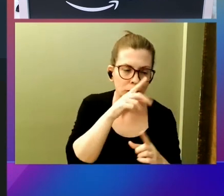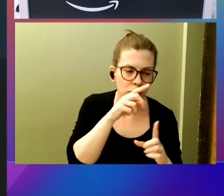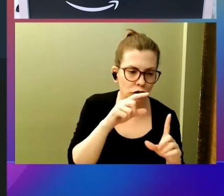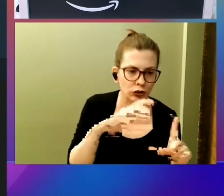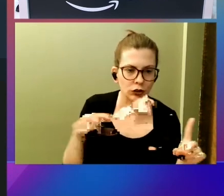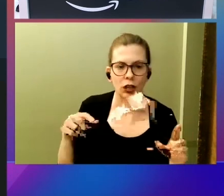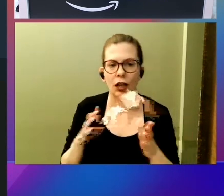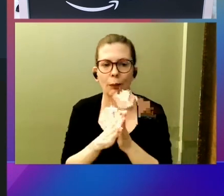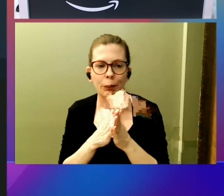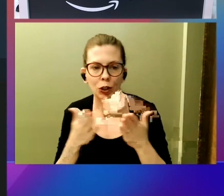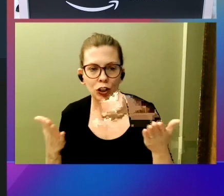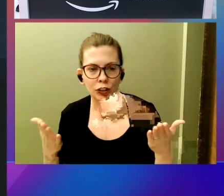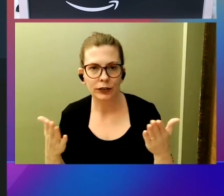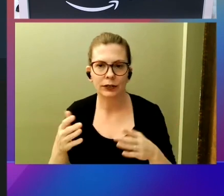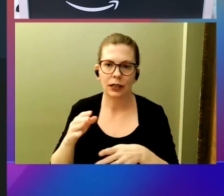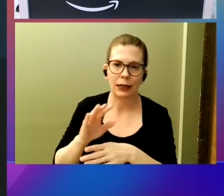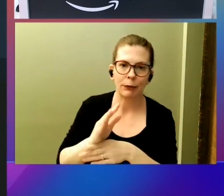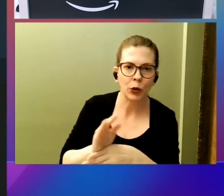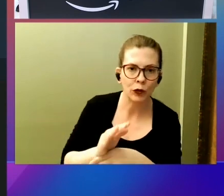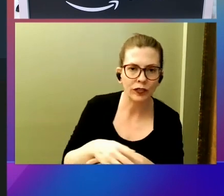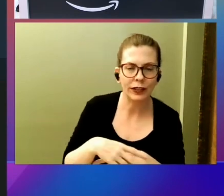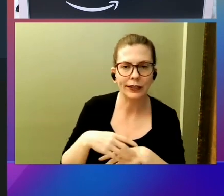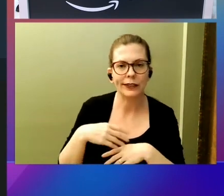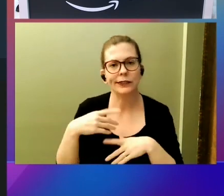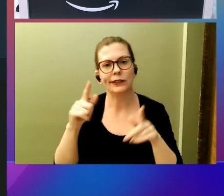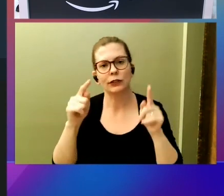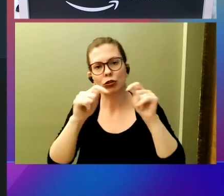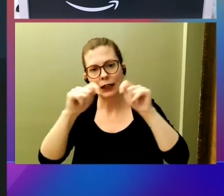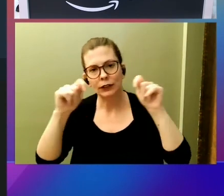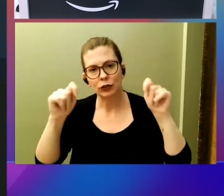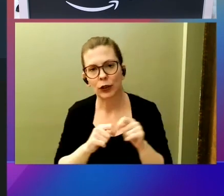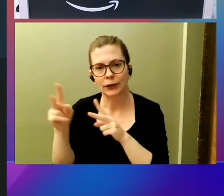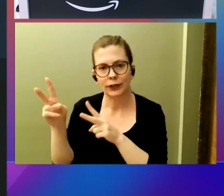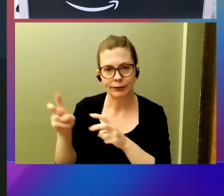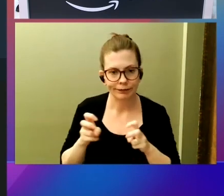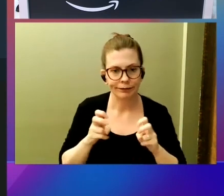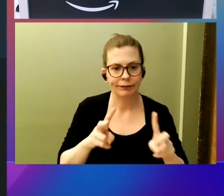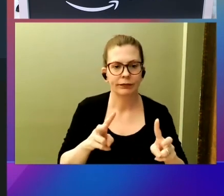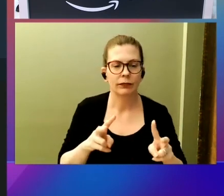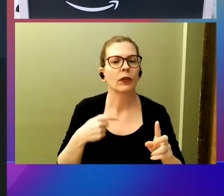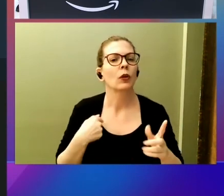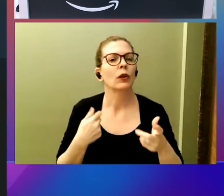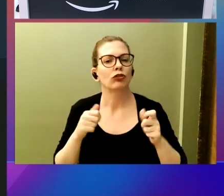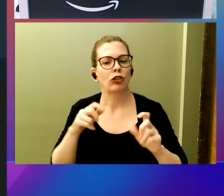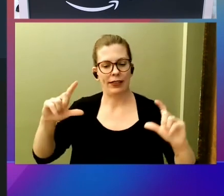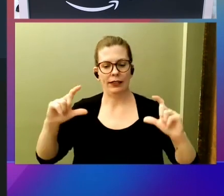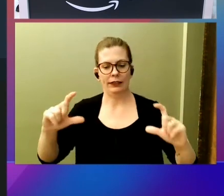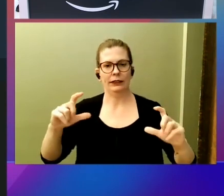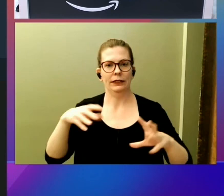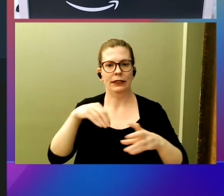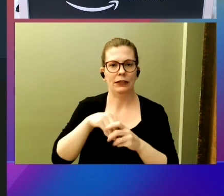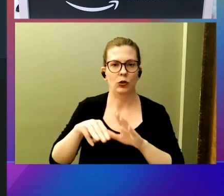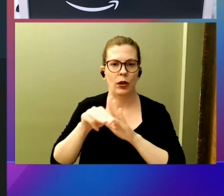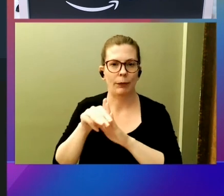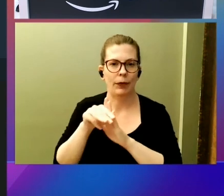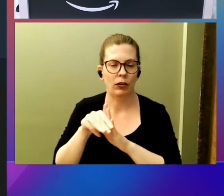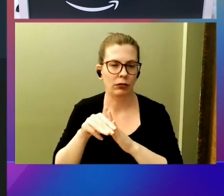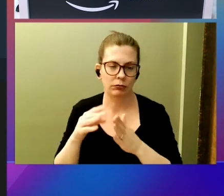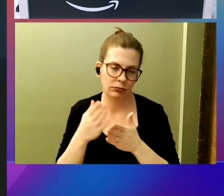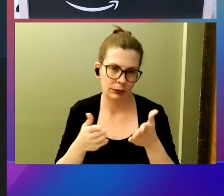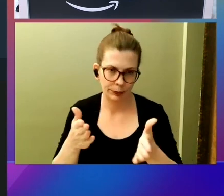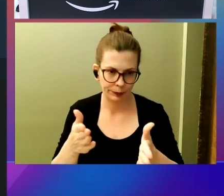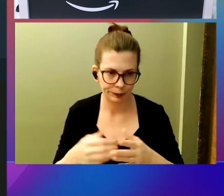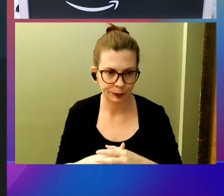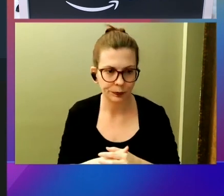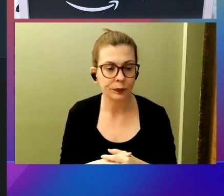from movies, it can come from transcriptions. And we're going to try and put that text into a model in some capacity, usually to do